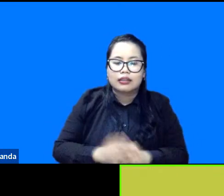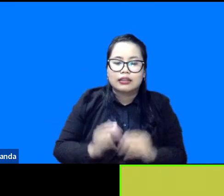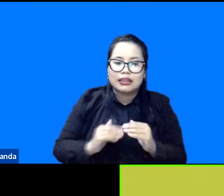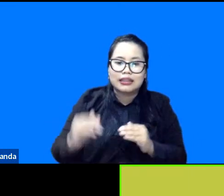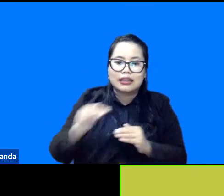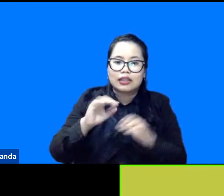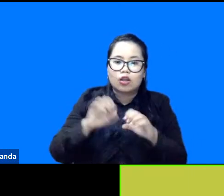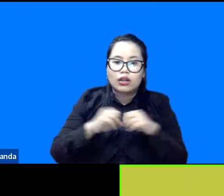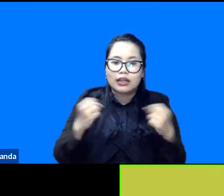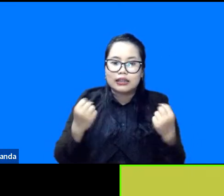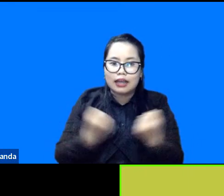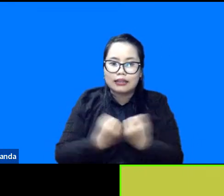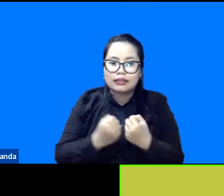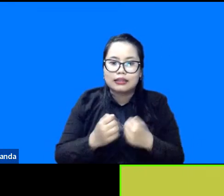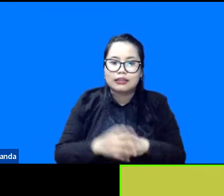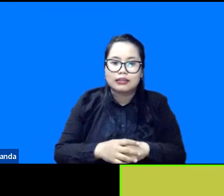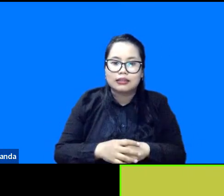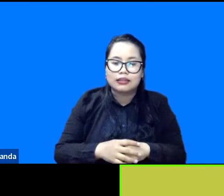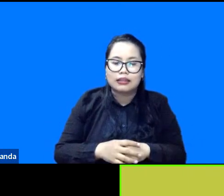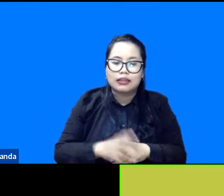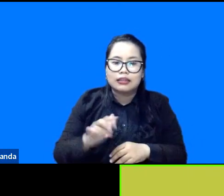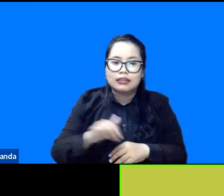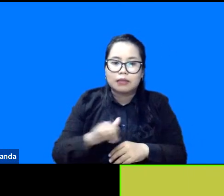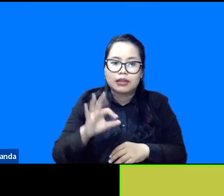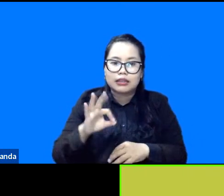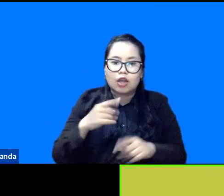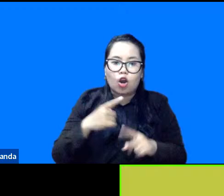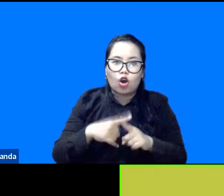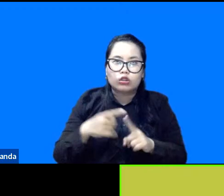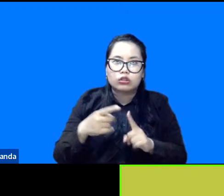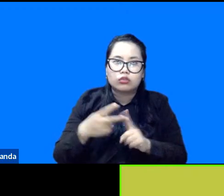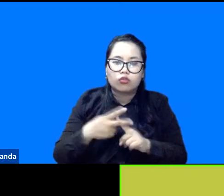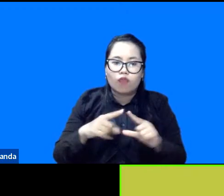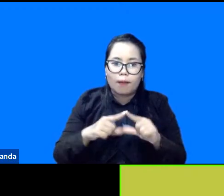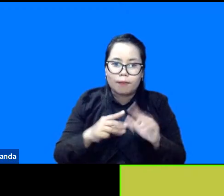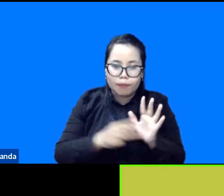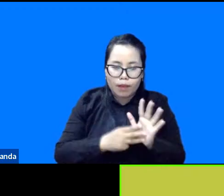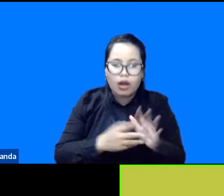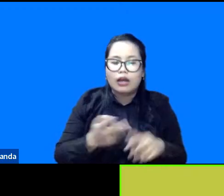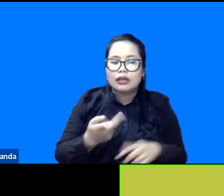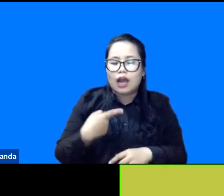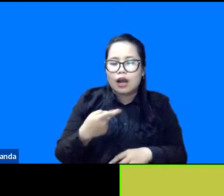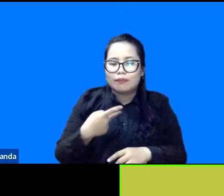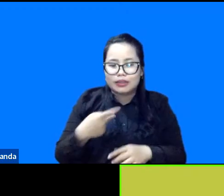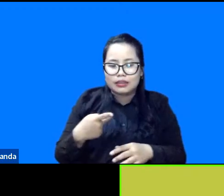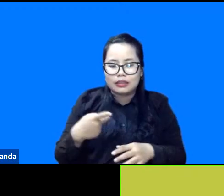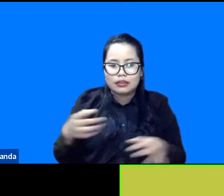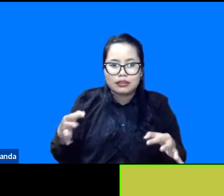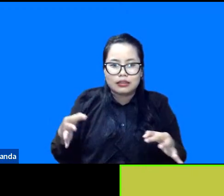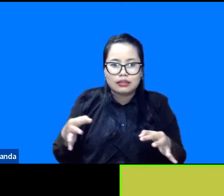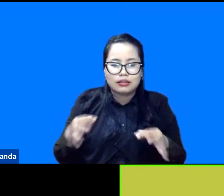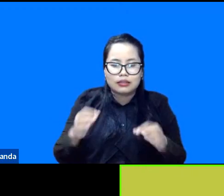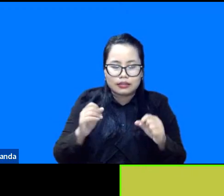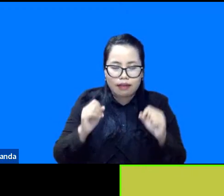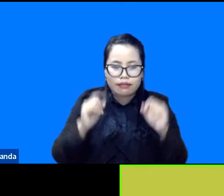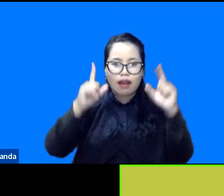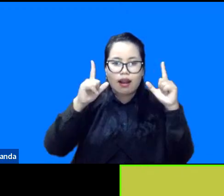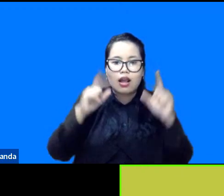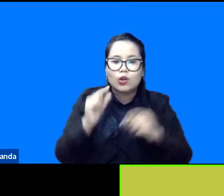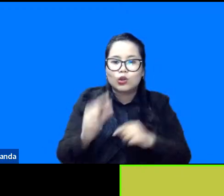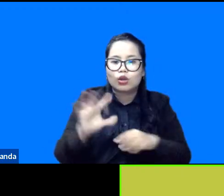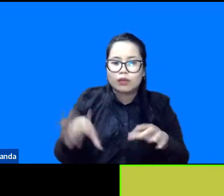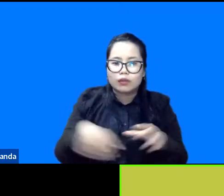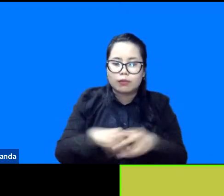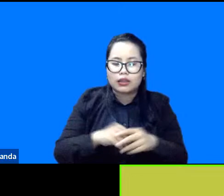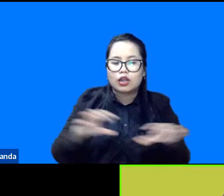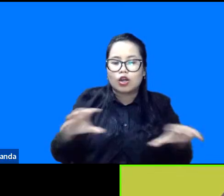at Oxfam Pilipinas, we're really keen on engaging people's organization and the civil